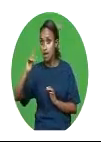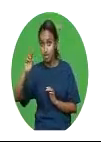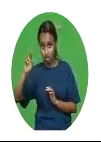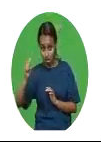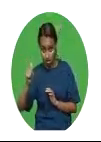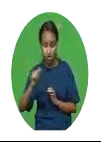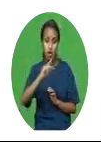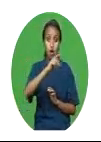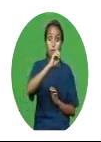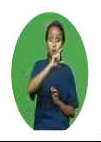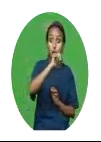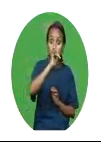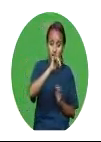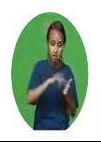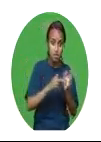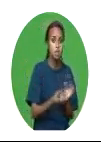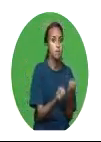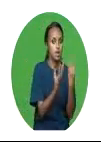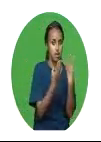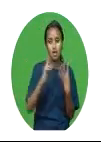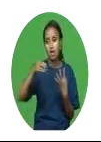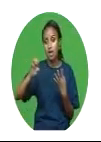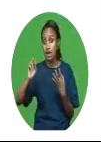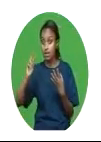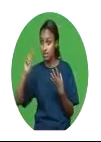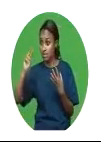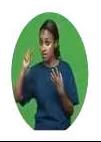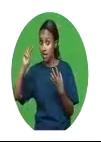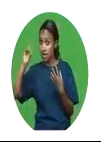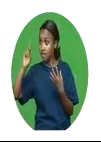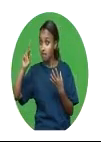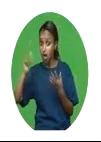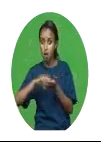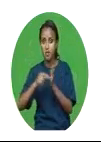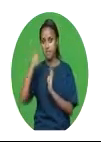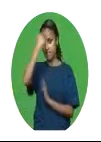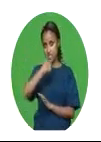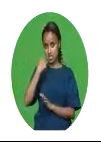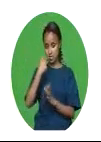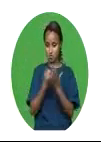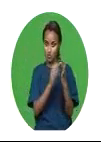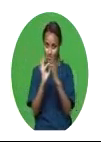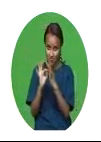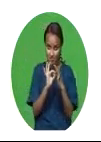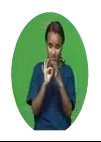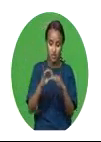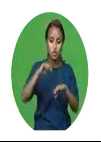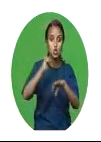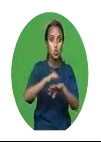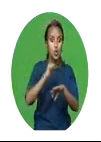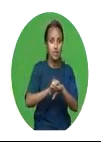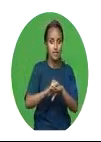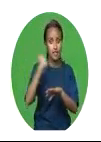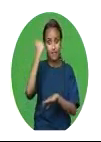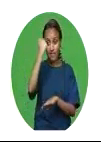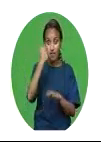means many and hedra means faces. Polyhedra are solid figures in which